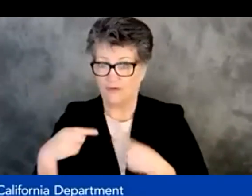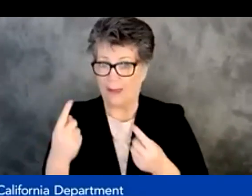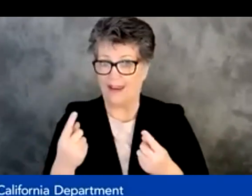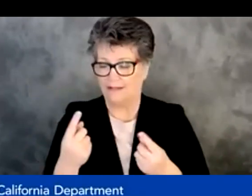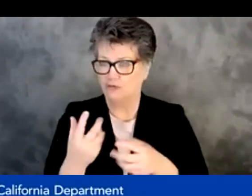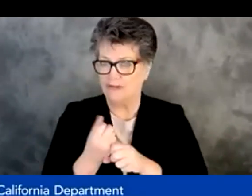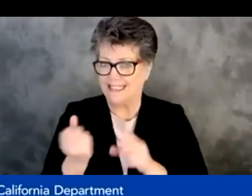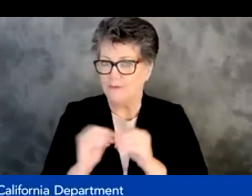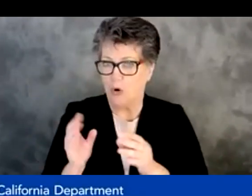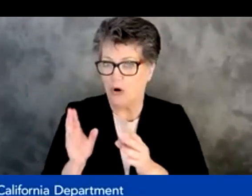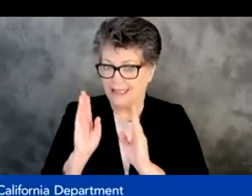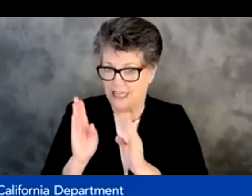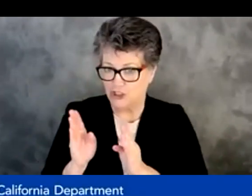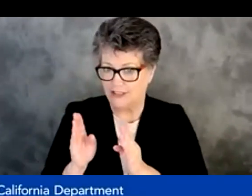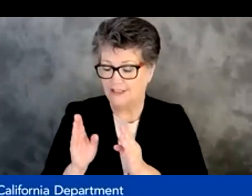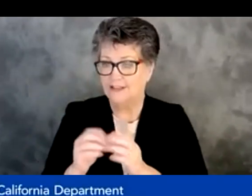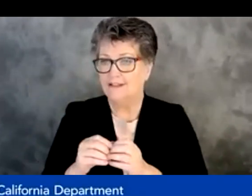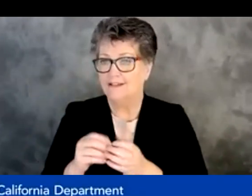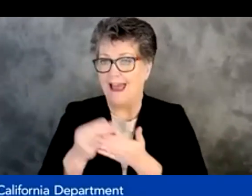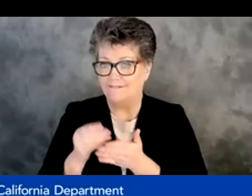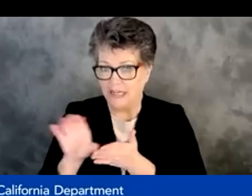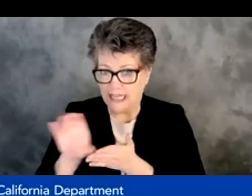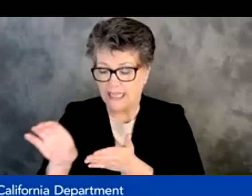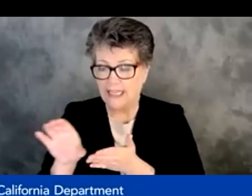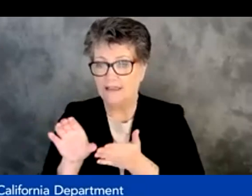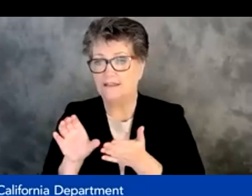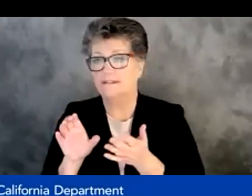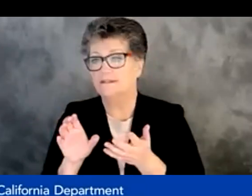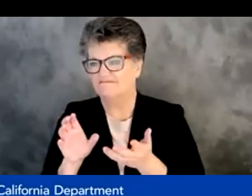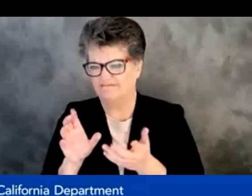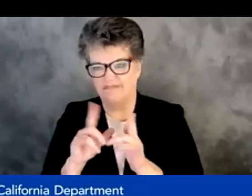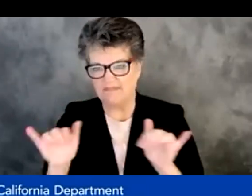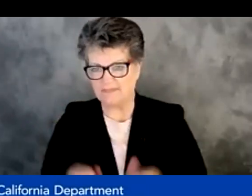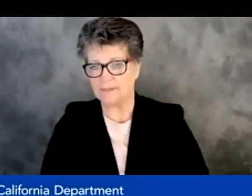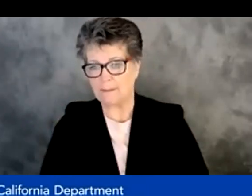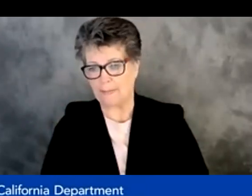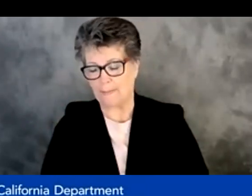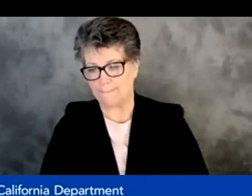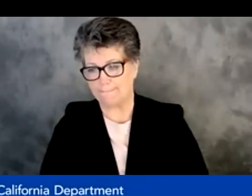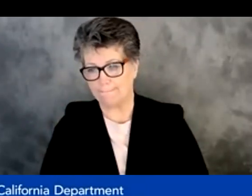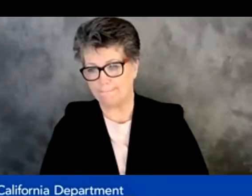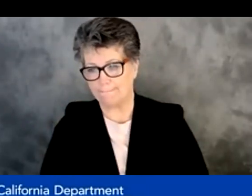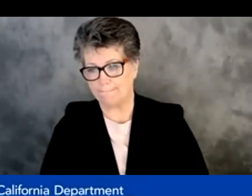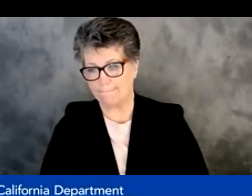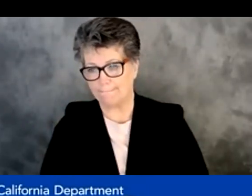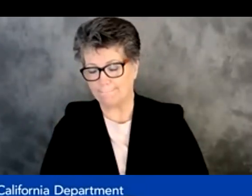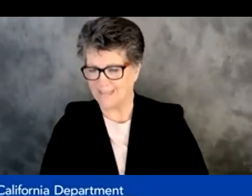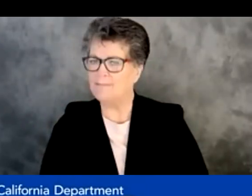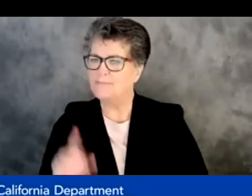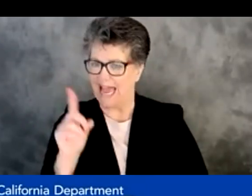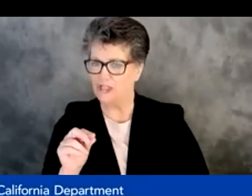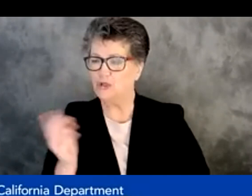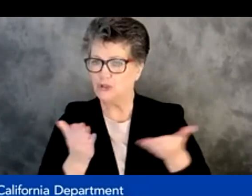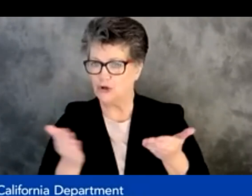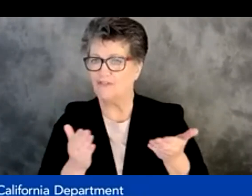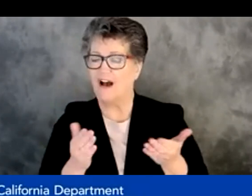received more attention and funding and organization and that kind of thing. I do serve on the